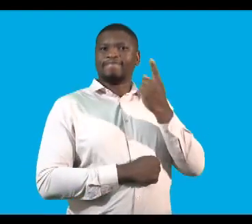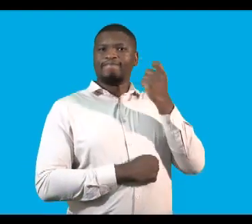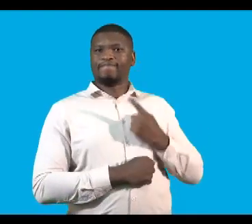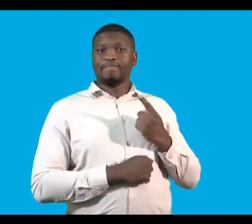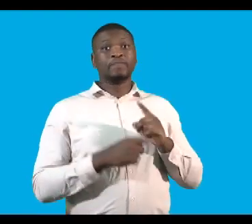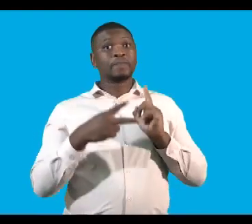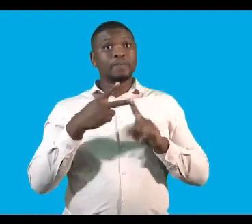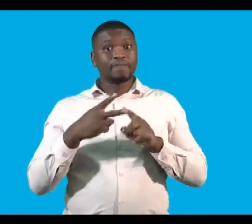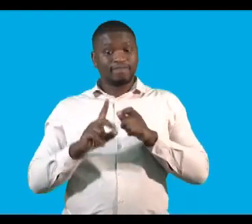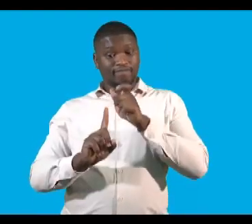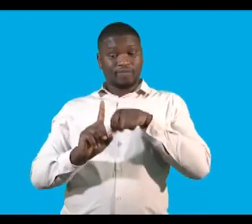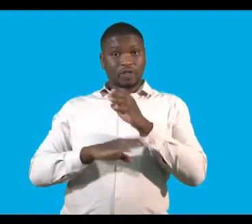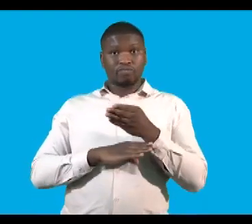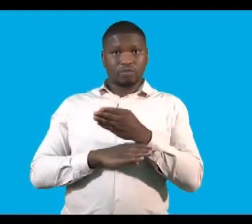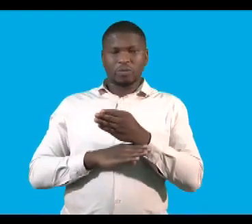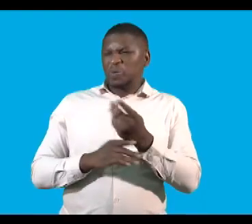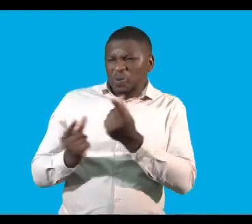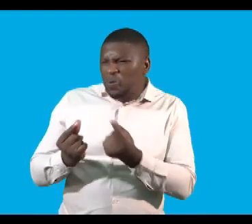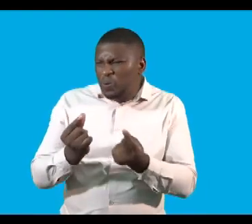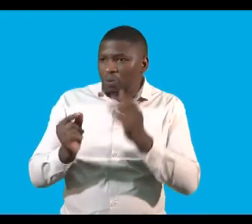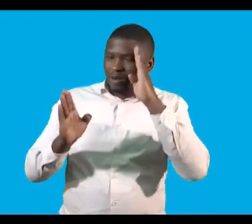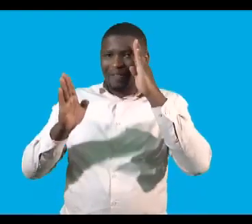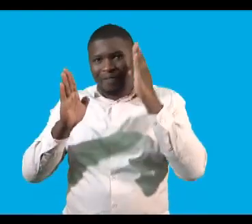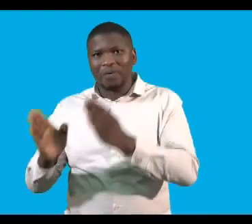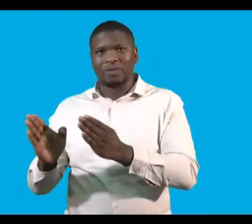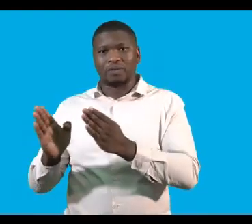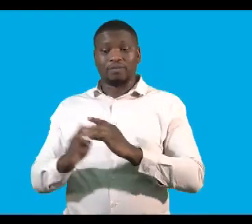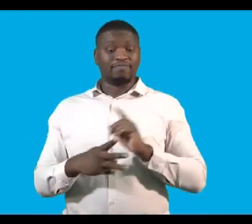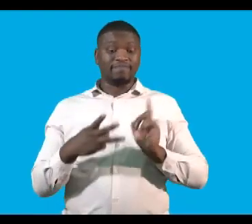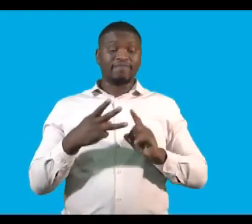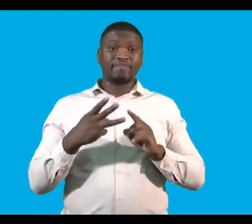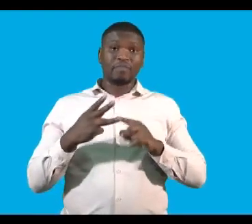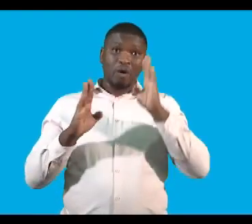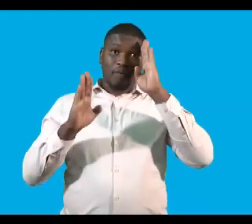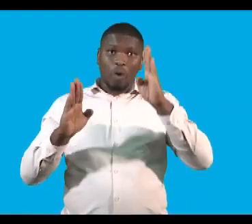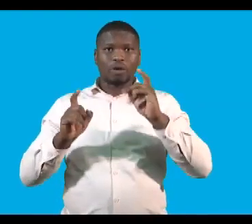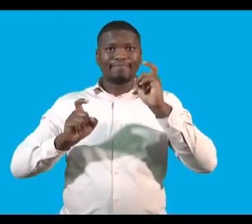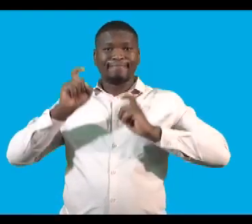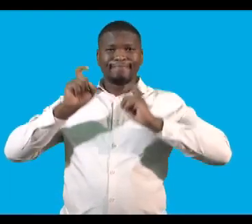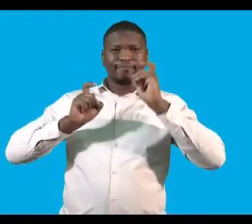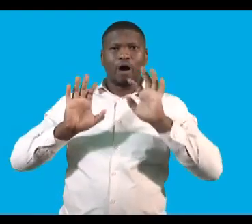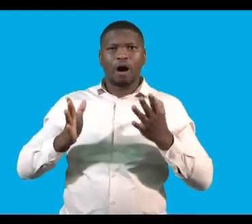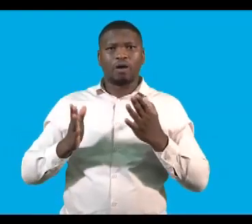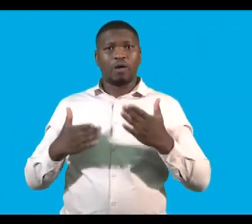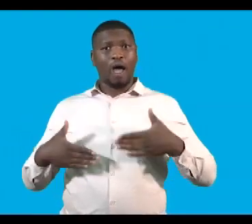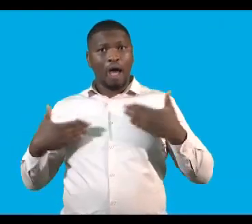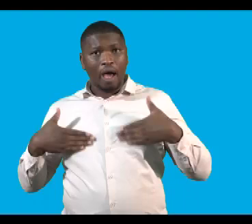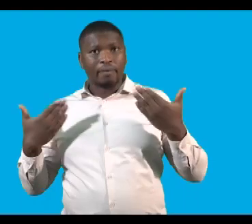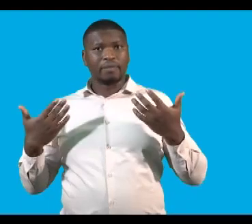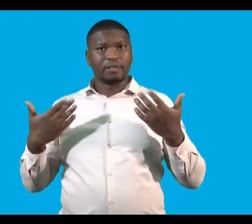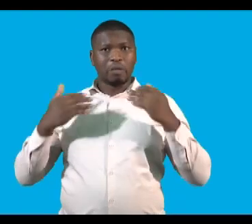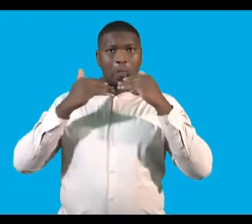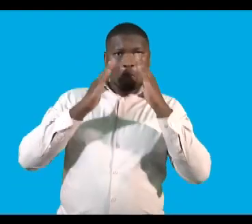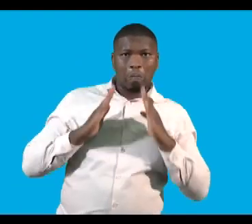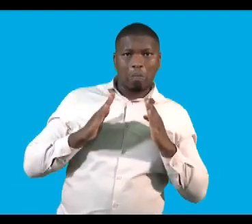movements and their expressions. Focus on facial expressions. Do they look happy, sad, or frustrated? Look